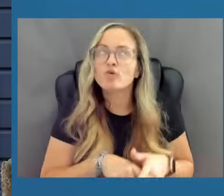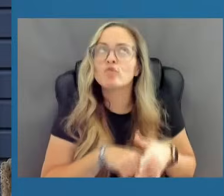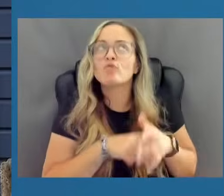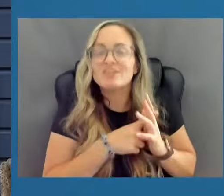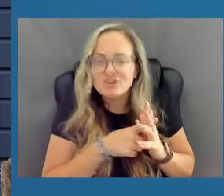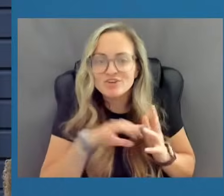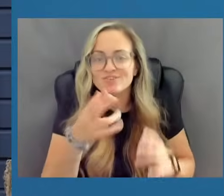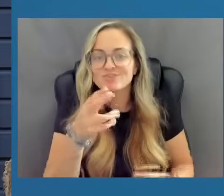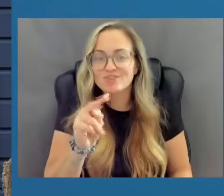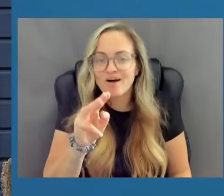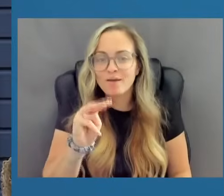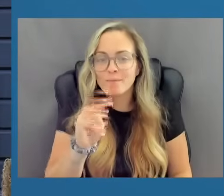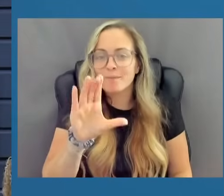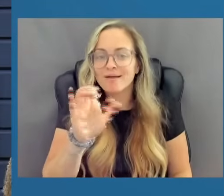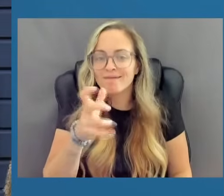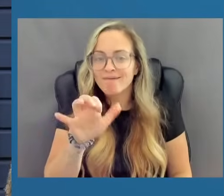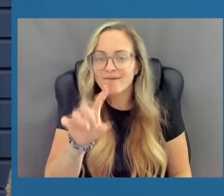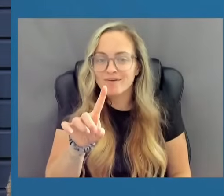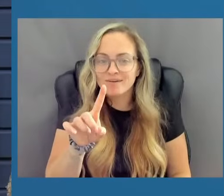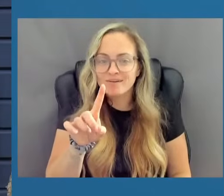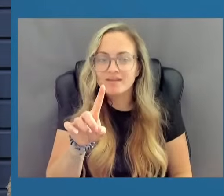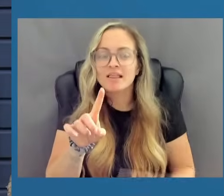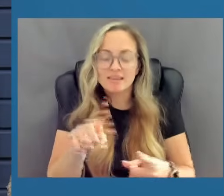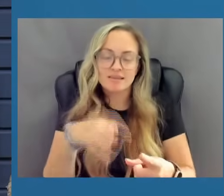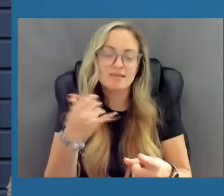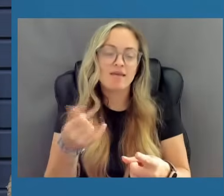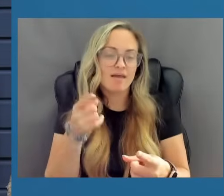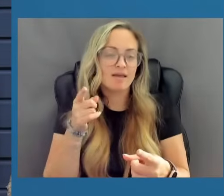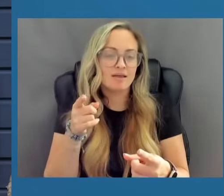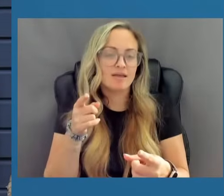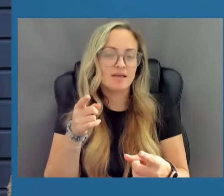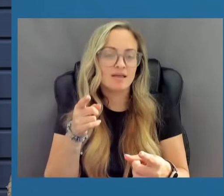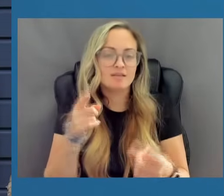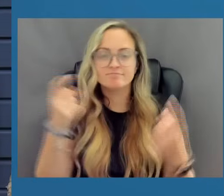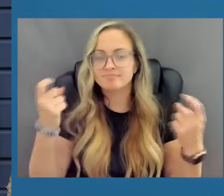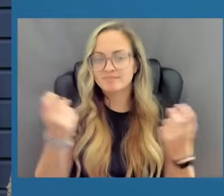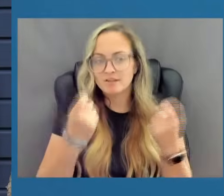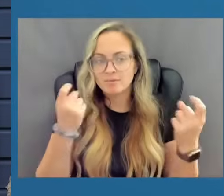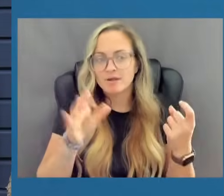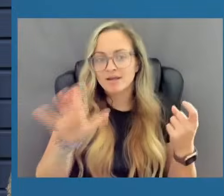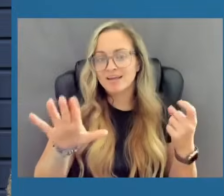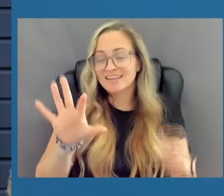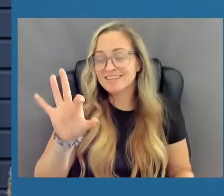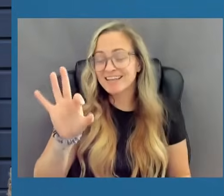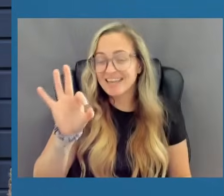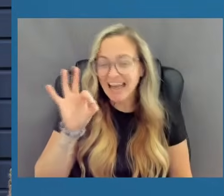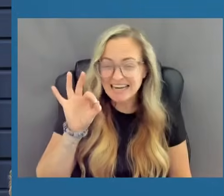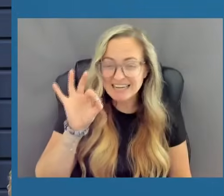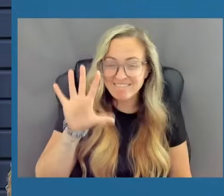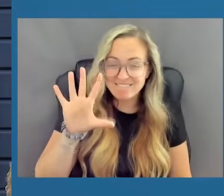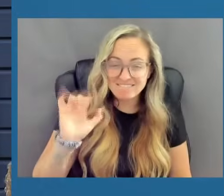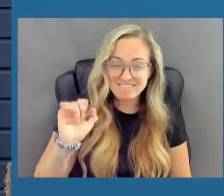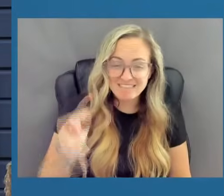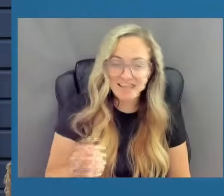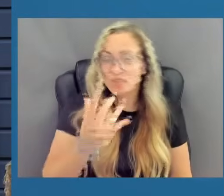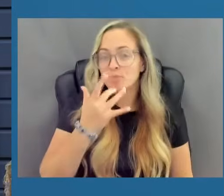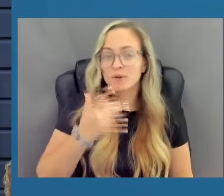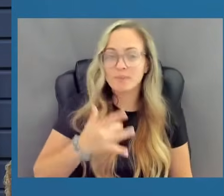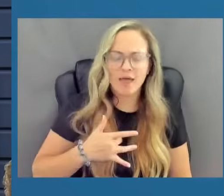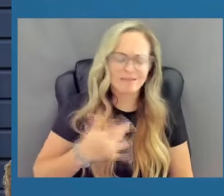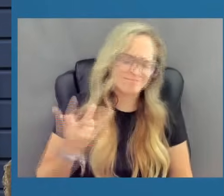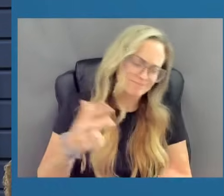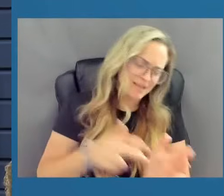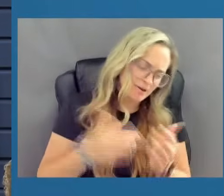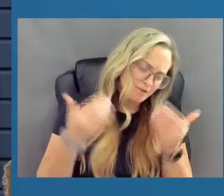John McDonald, who today celebrates his 95th birthday, has joined us. Mr. McDonald, please stand up.